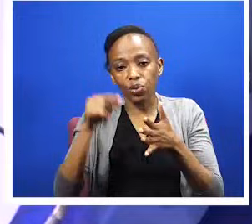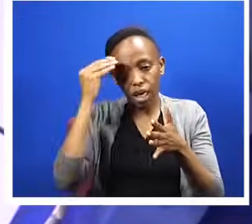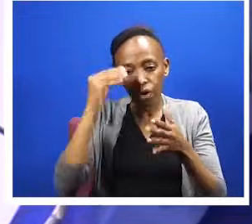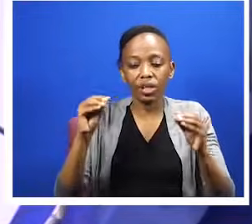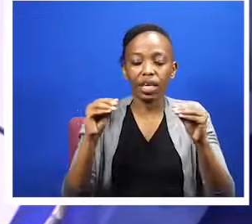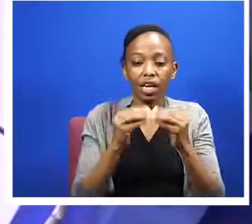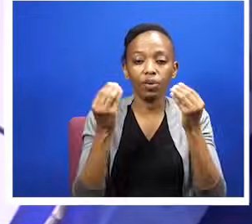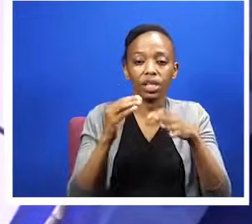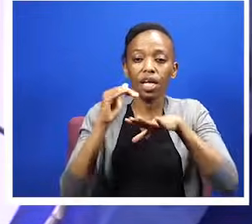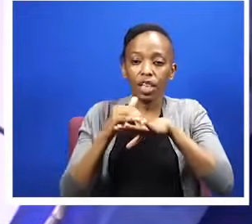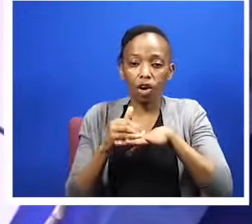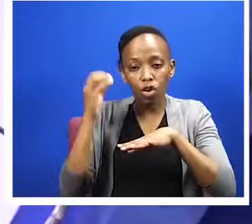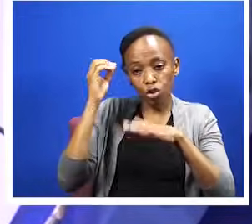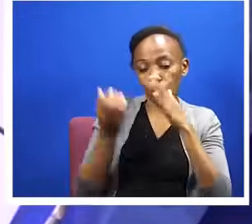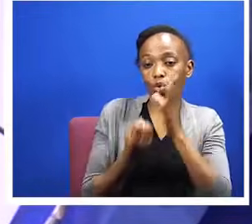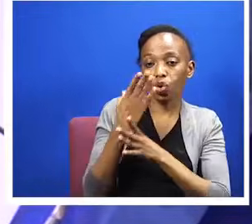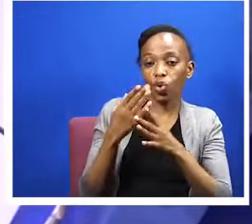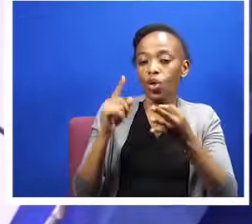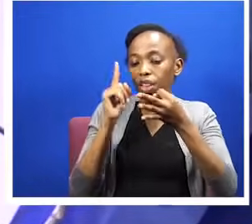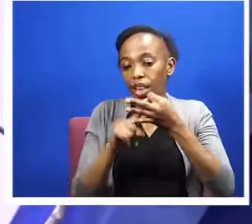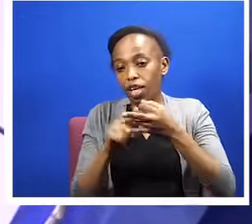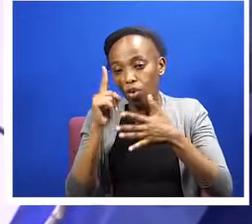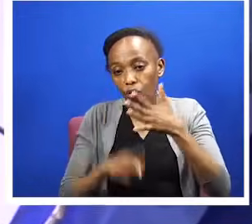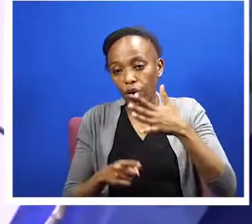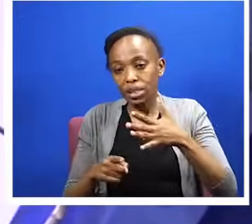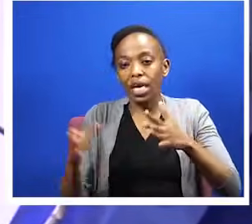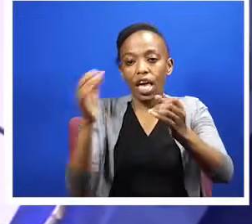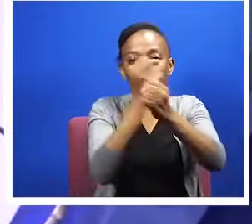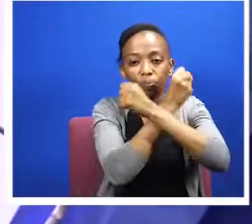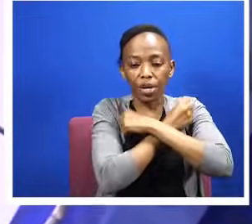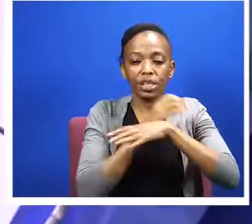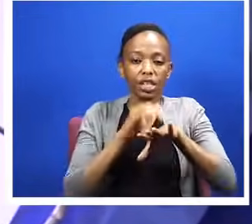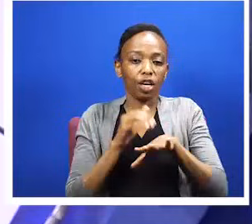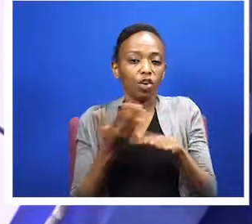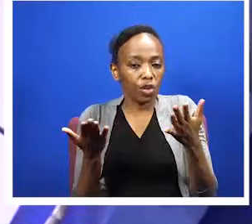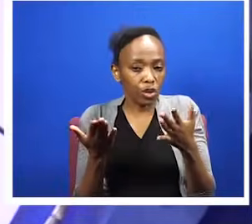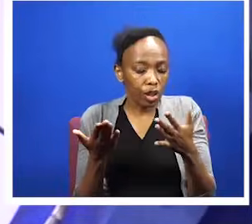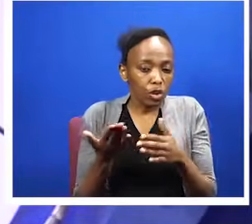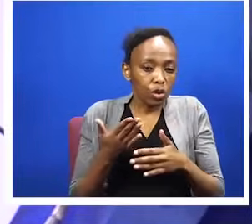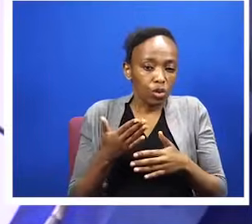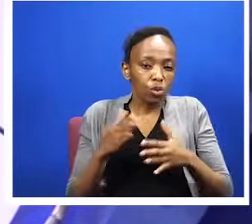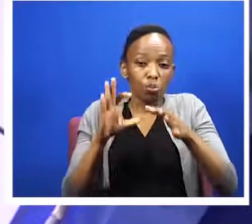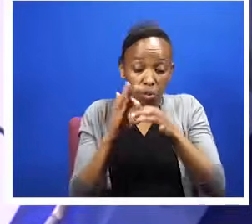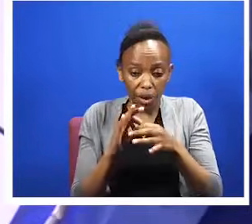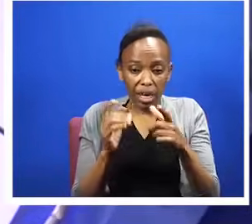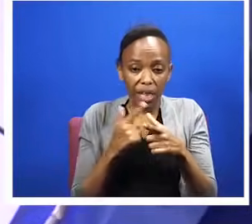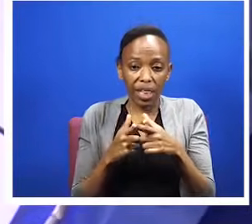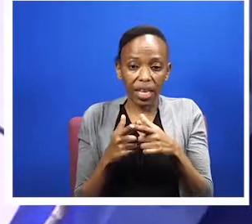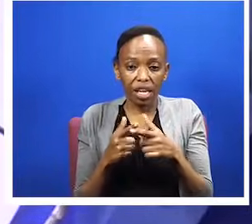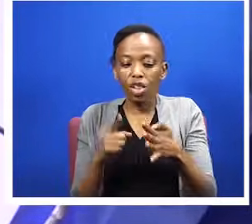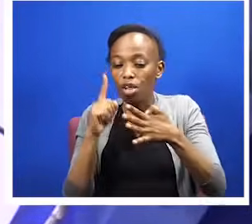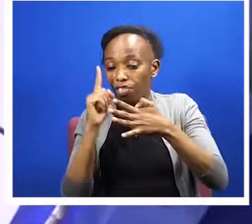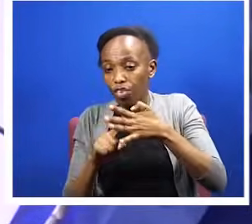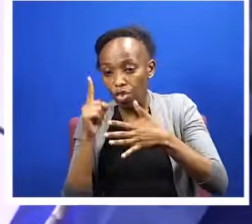encounter, the call to grow. And our third one was embrace, the call to bond. And the fourth